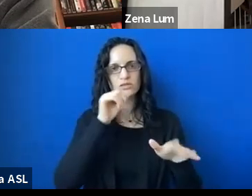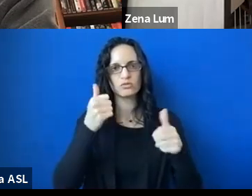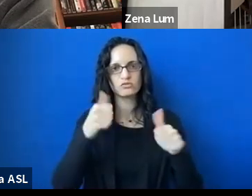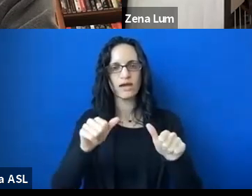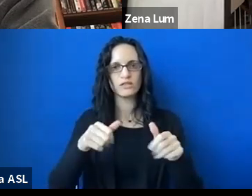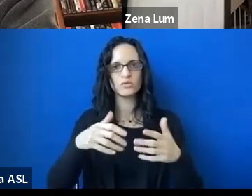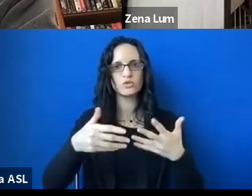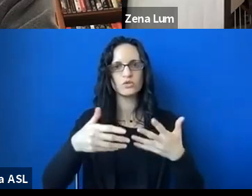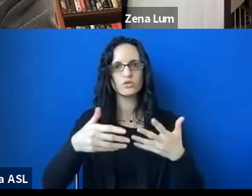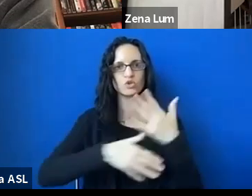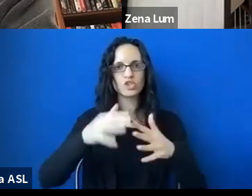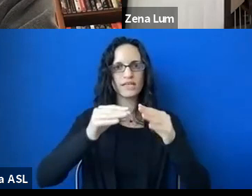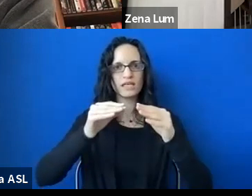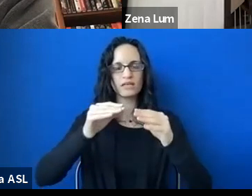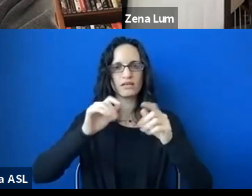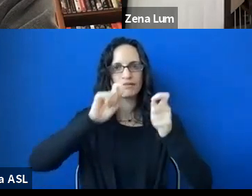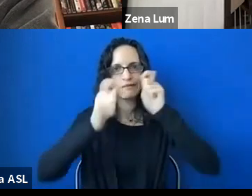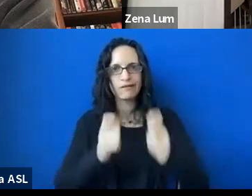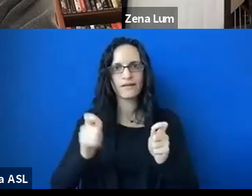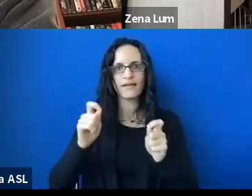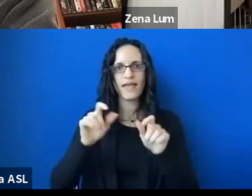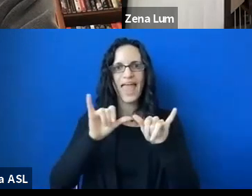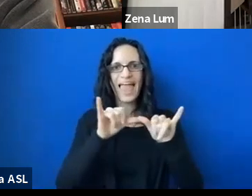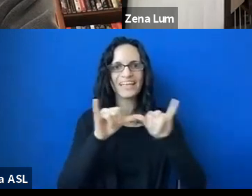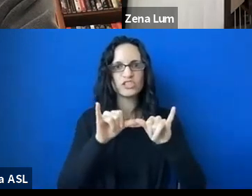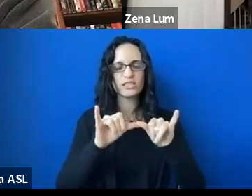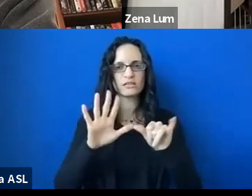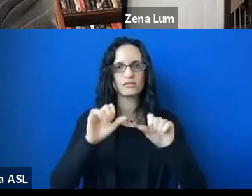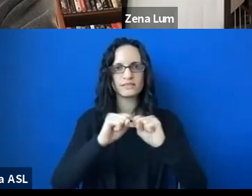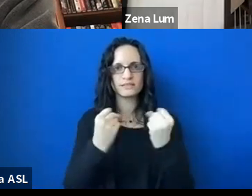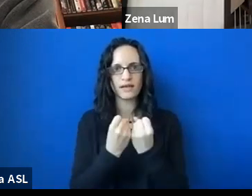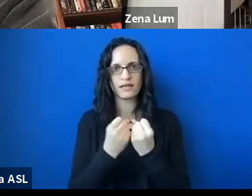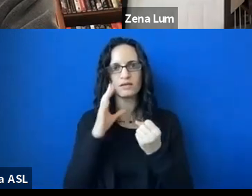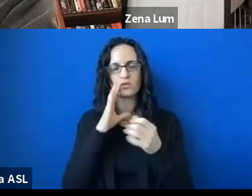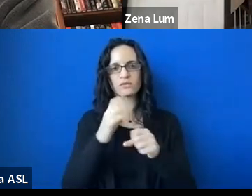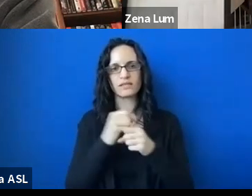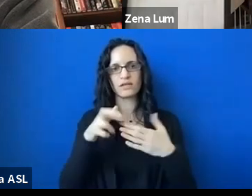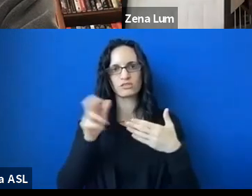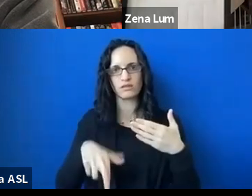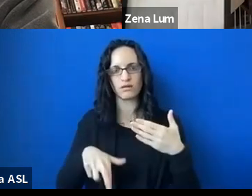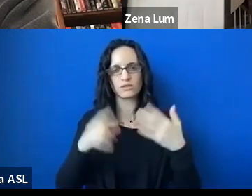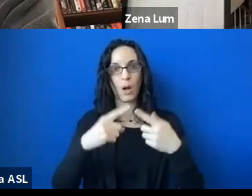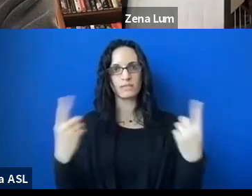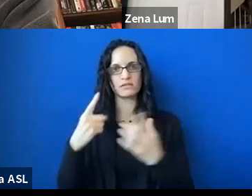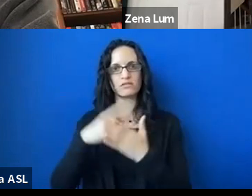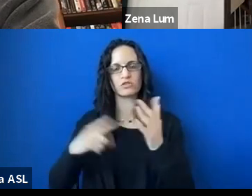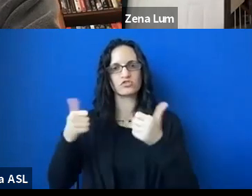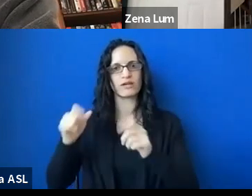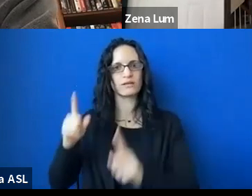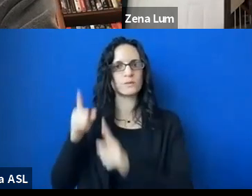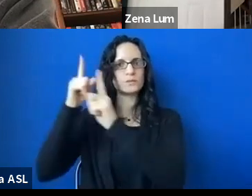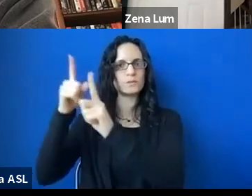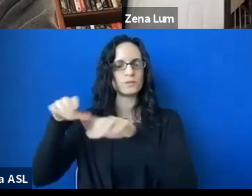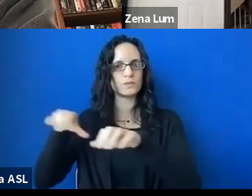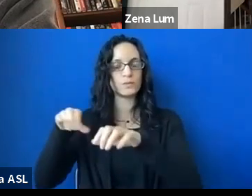society, because you will end up with results that will be quite contrary to what you're trying to do. If you try to